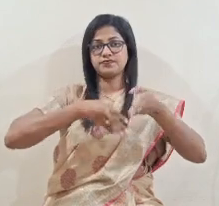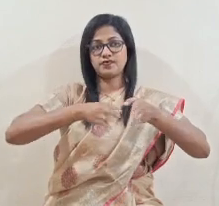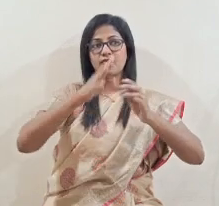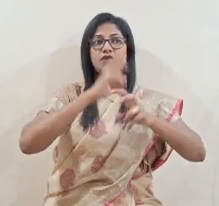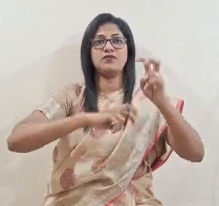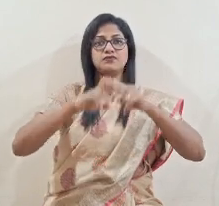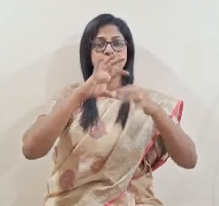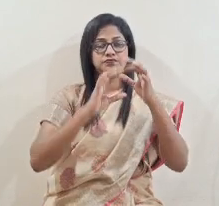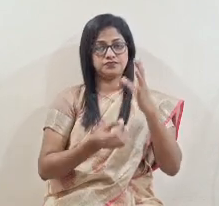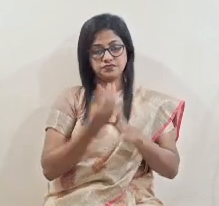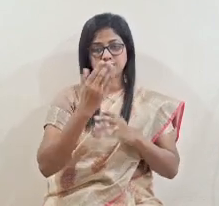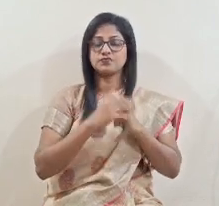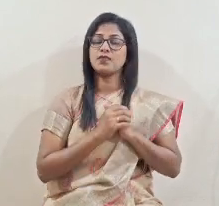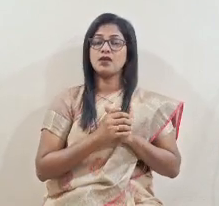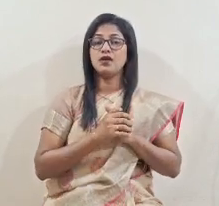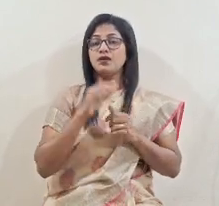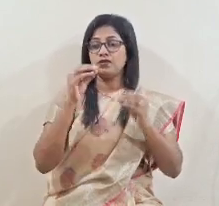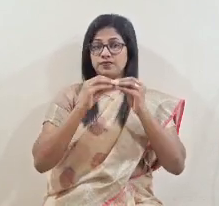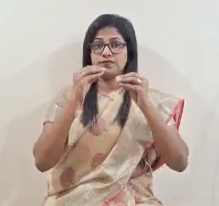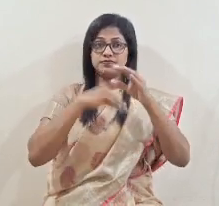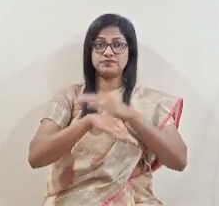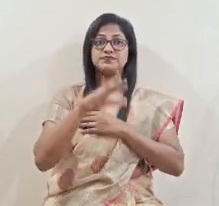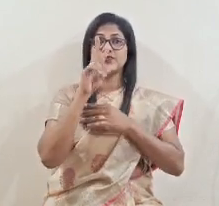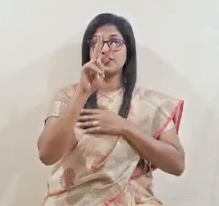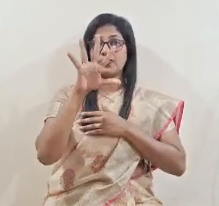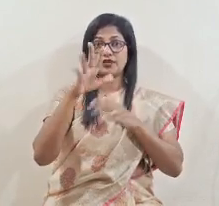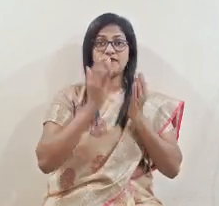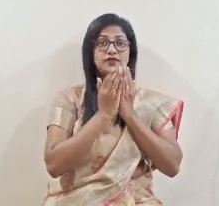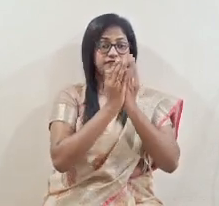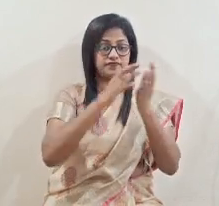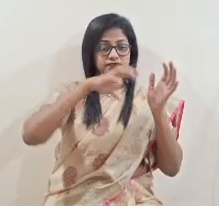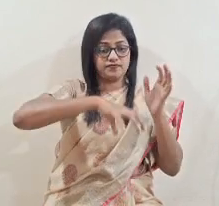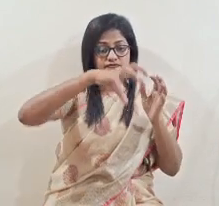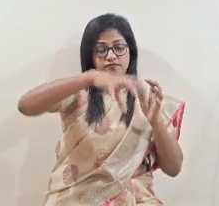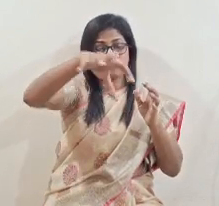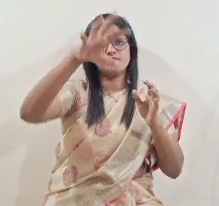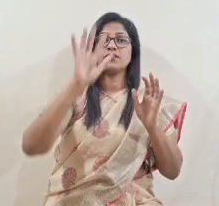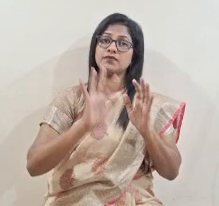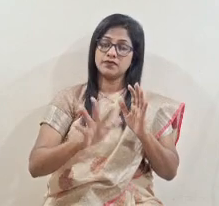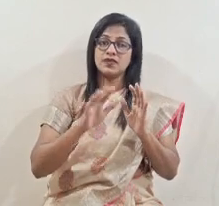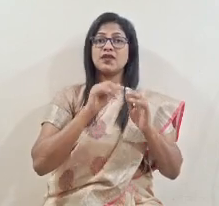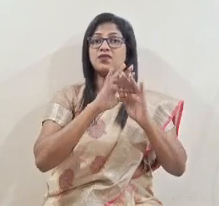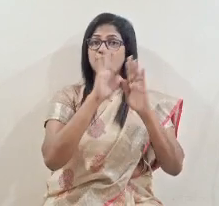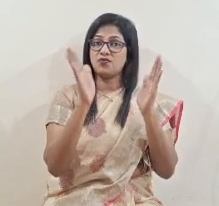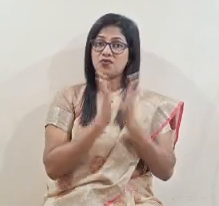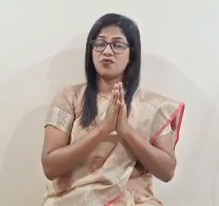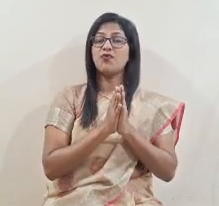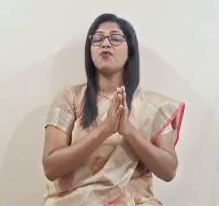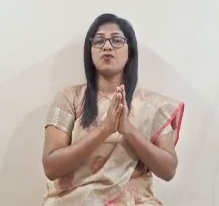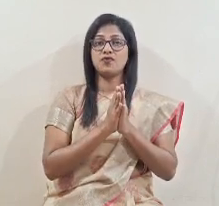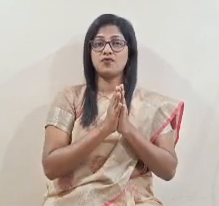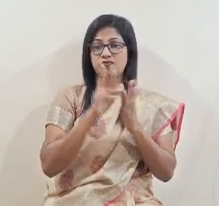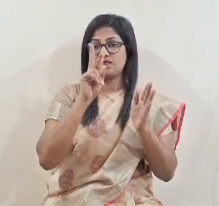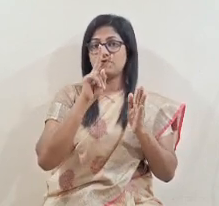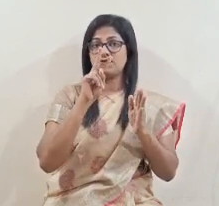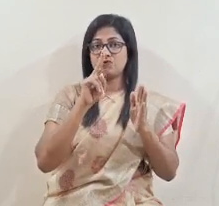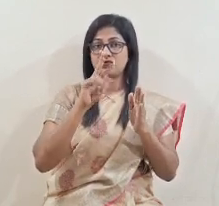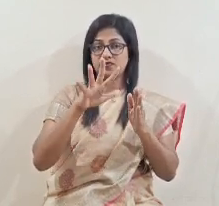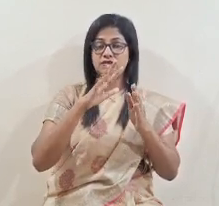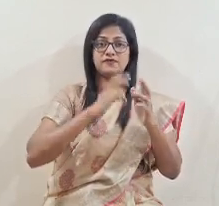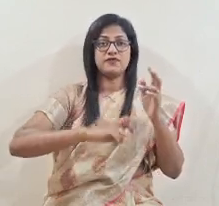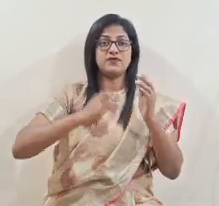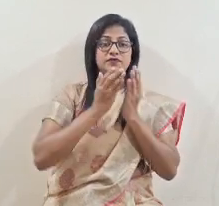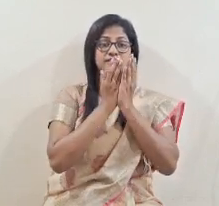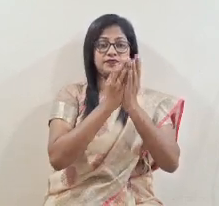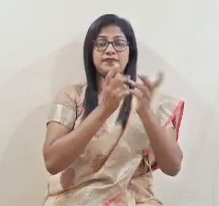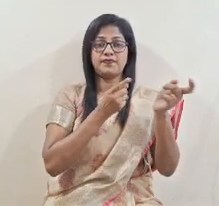operate in and out of the Mumbai city with 25 ferry stations, and all the ferries have been operated by the private operators. These are